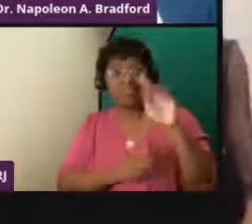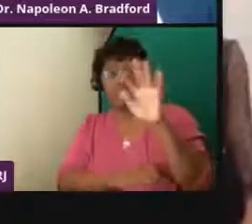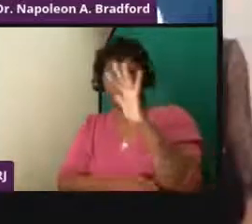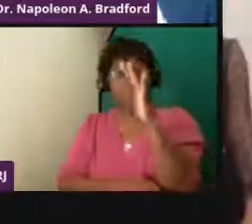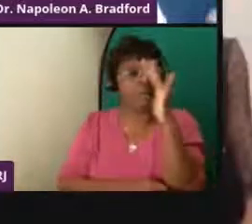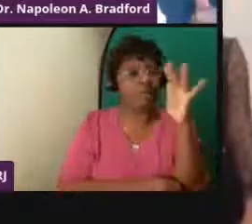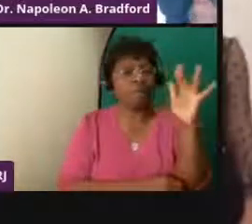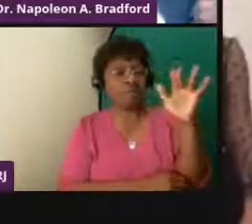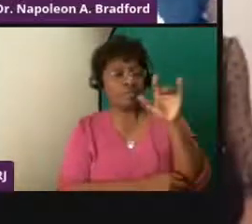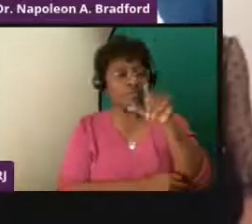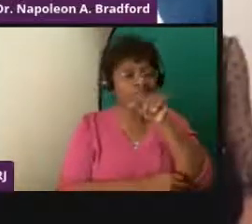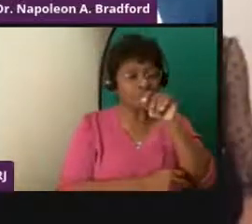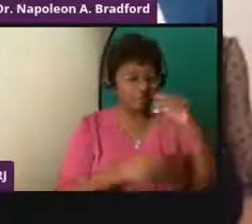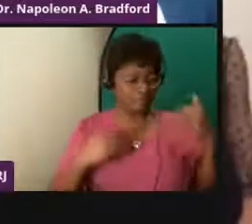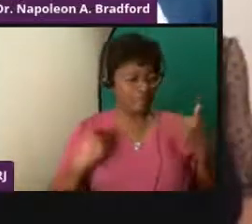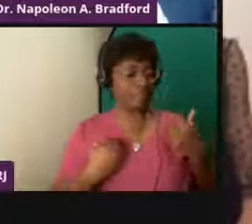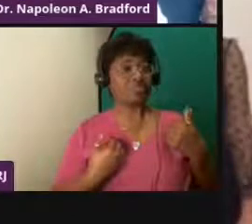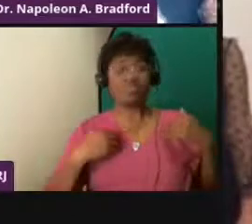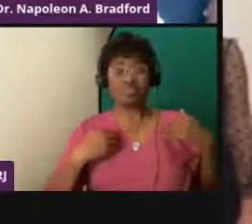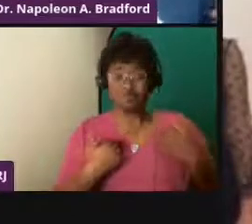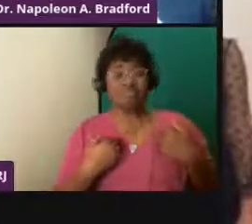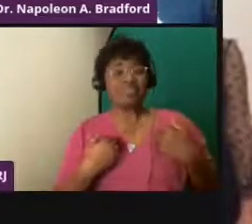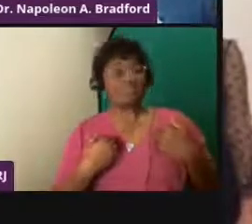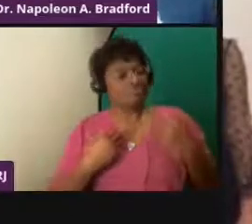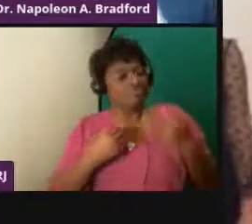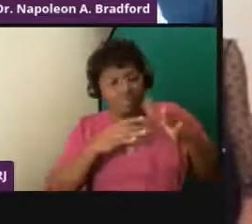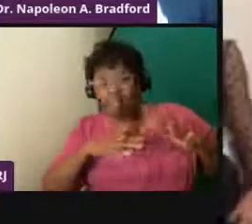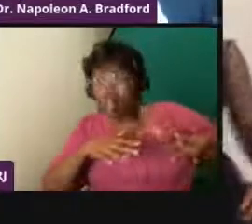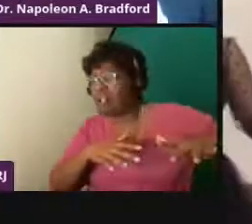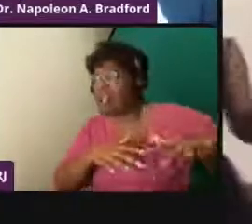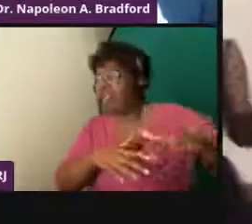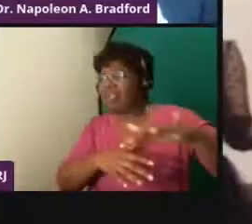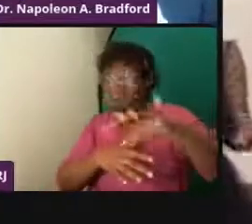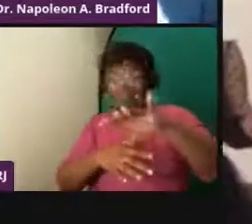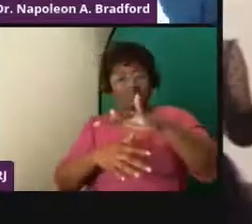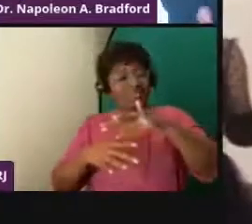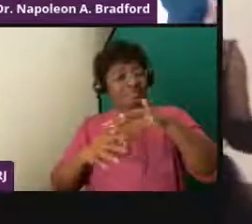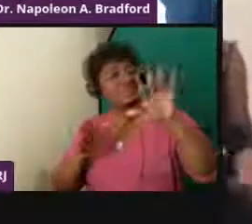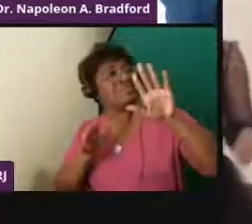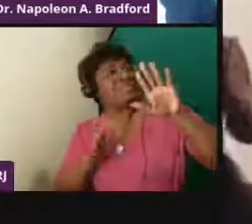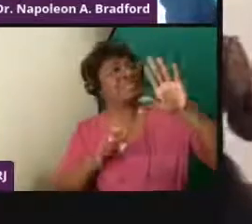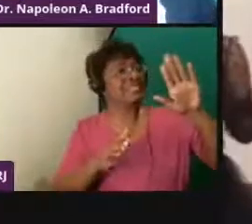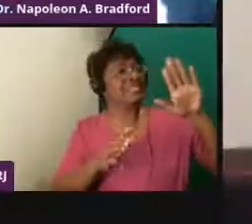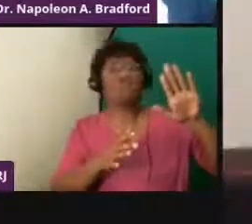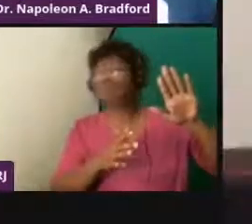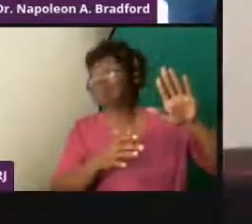the whole world and they that dwell on